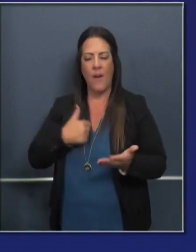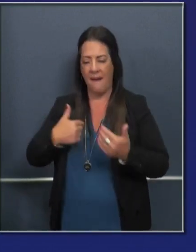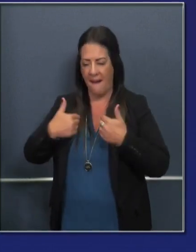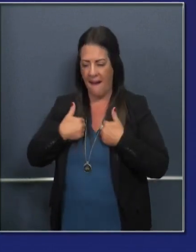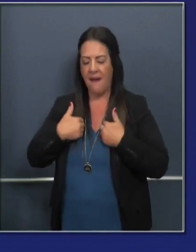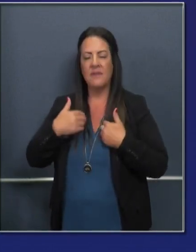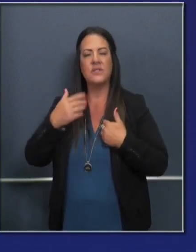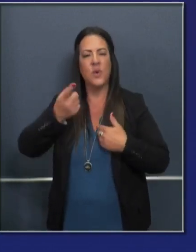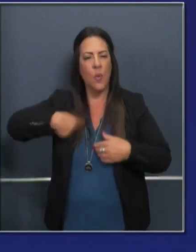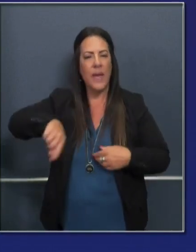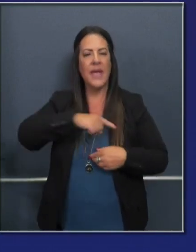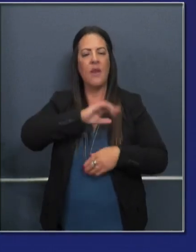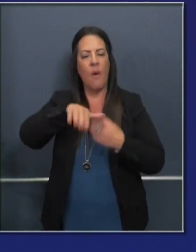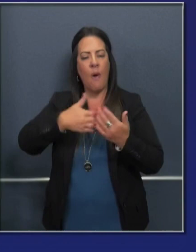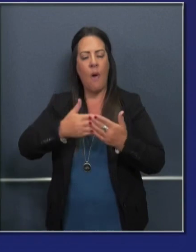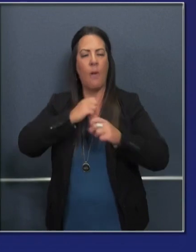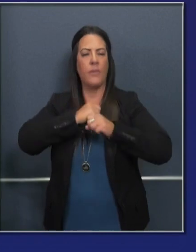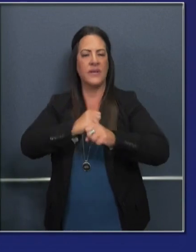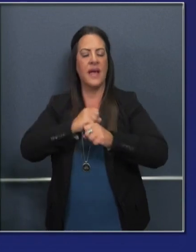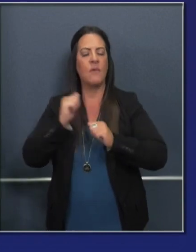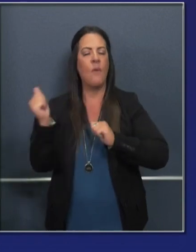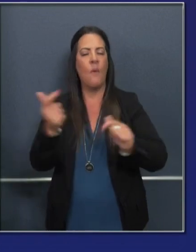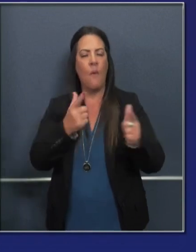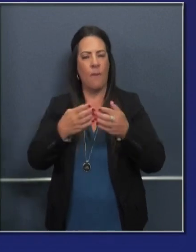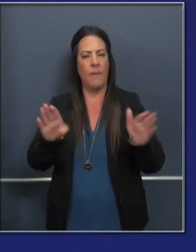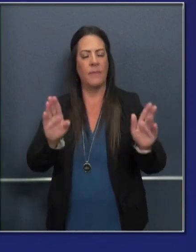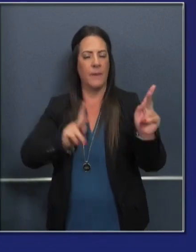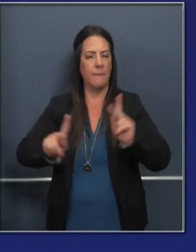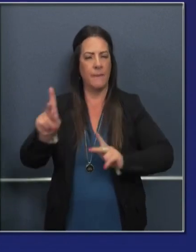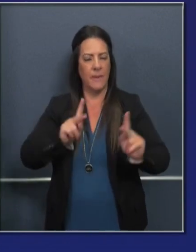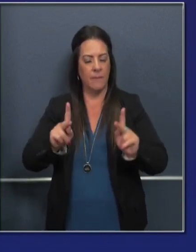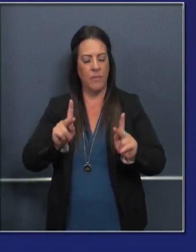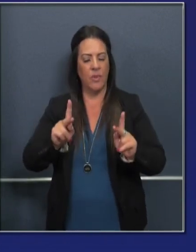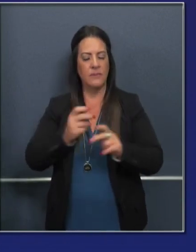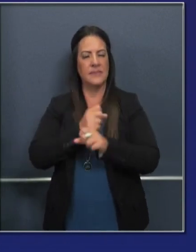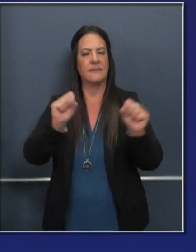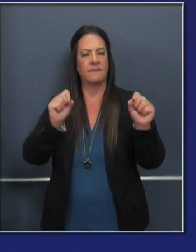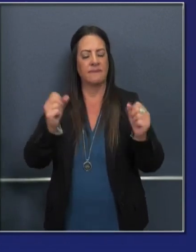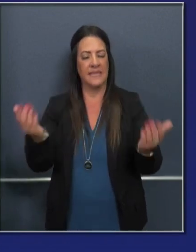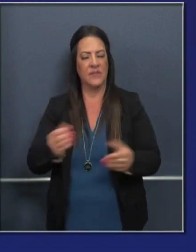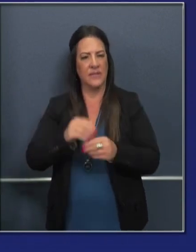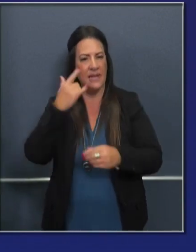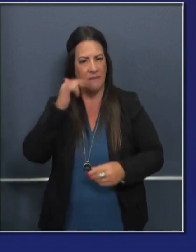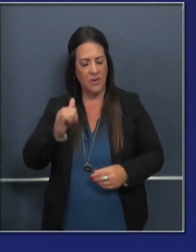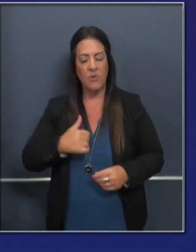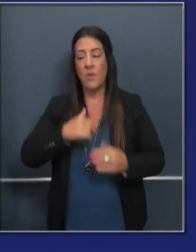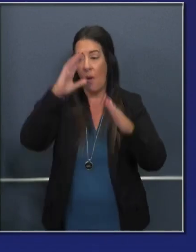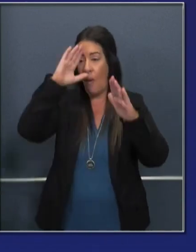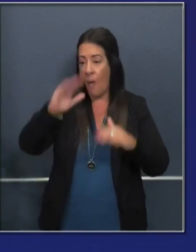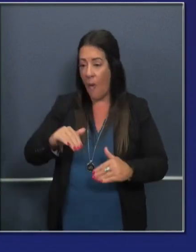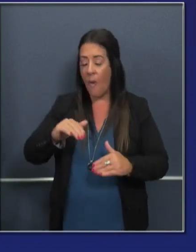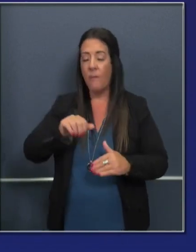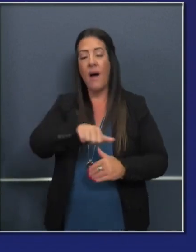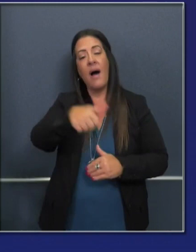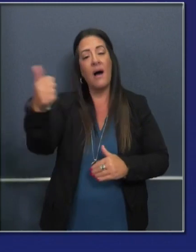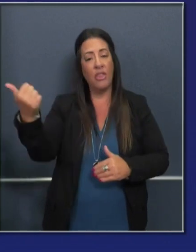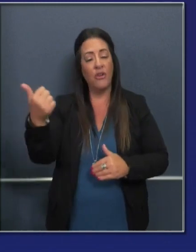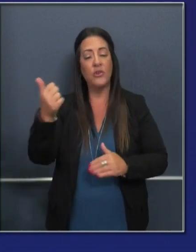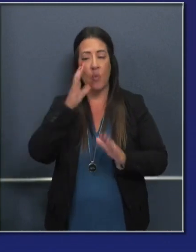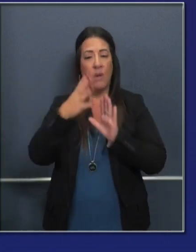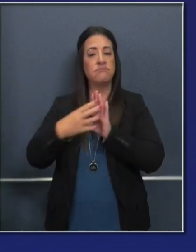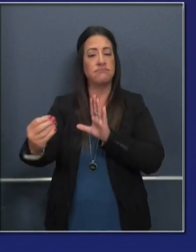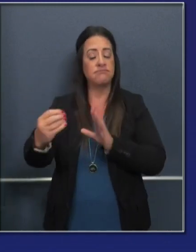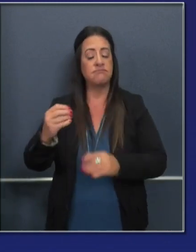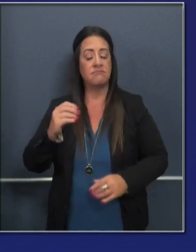cause, again, of public health and public safety in this state. We hope others will consider doing something similar along